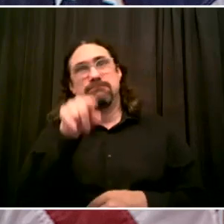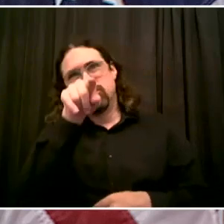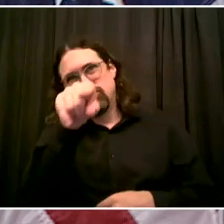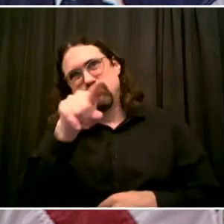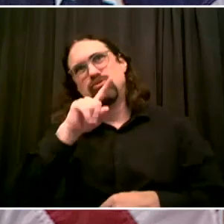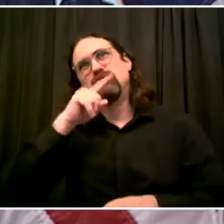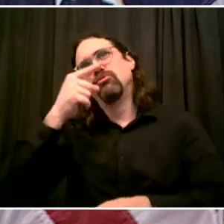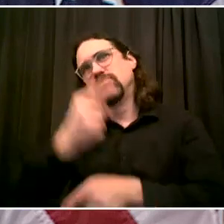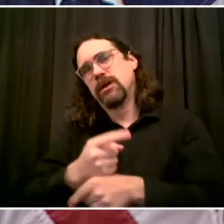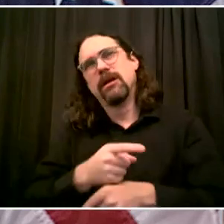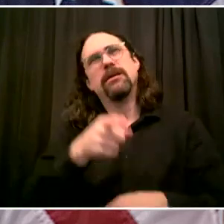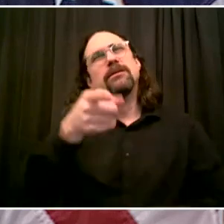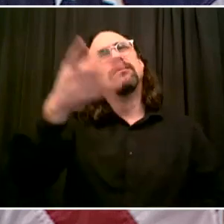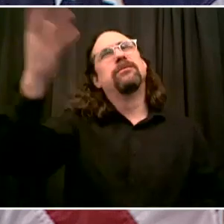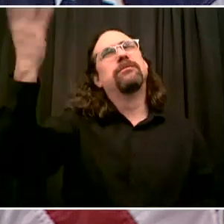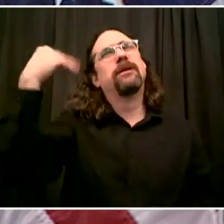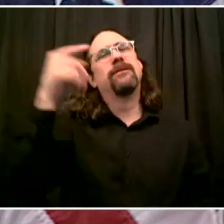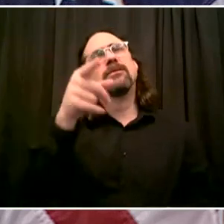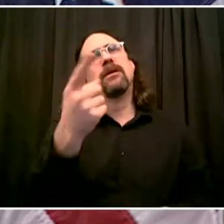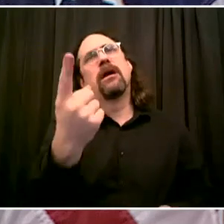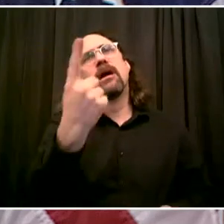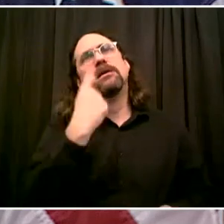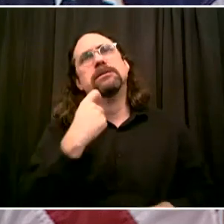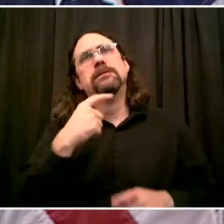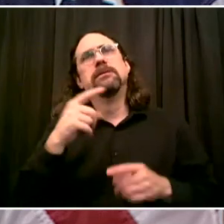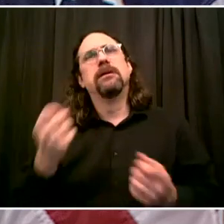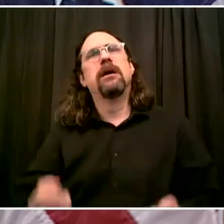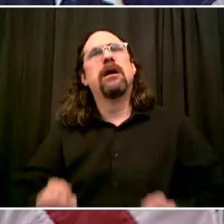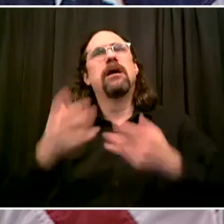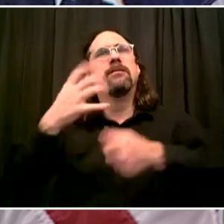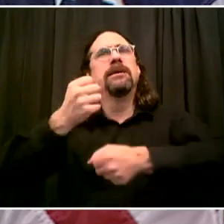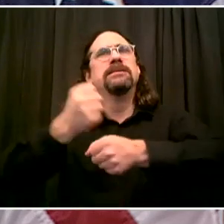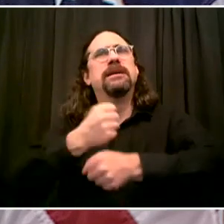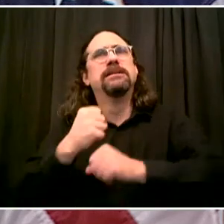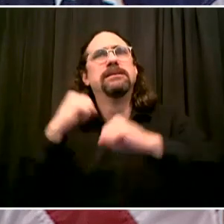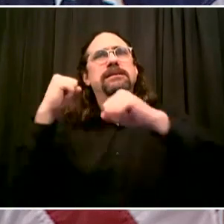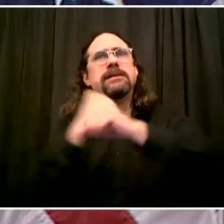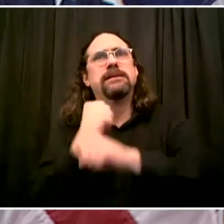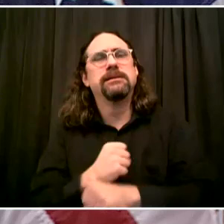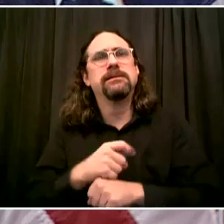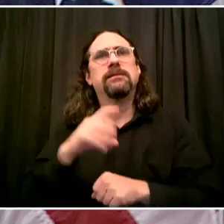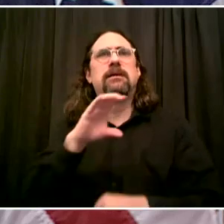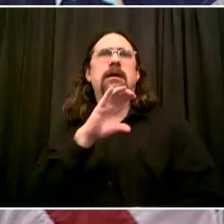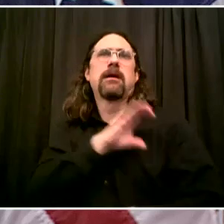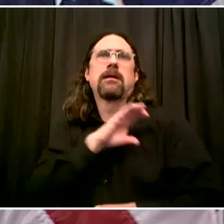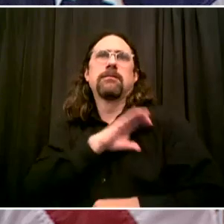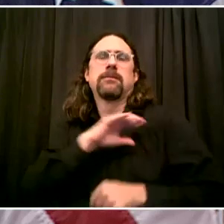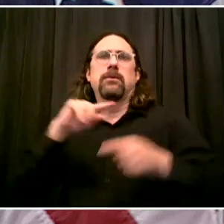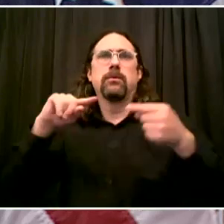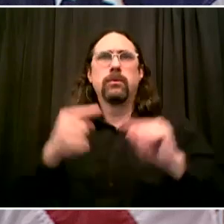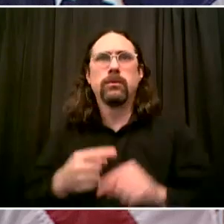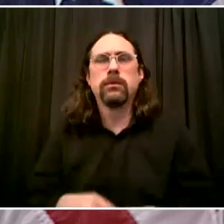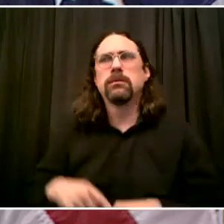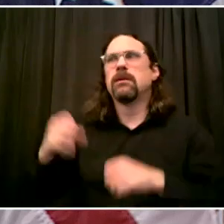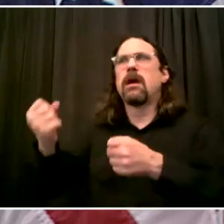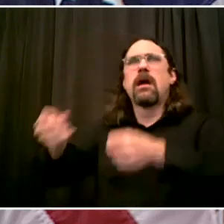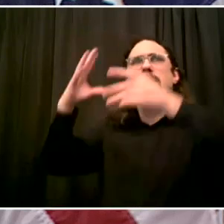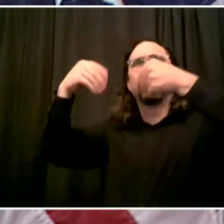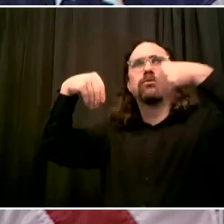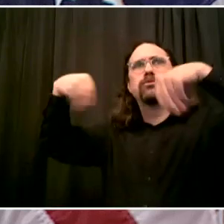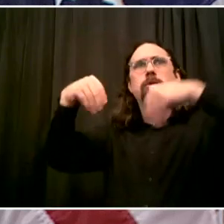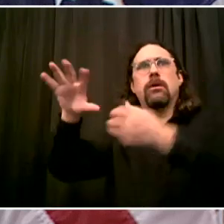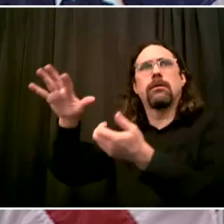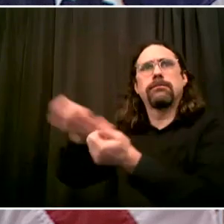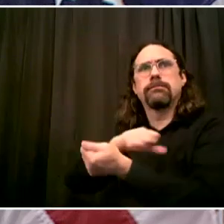the officers injured for sure, and there have been too many officers by far injured, and that story is not being told enough. The